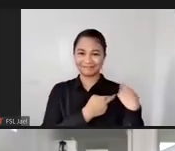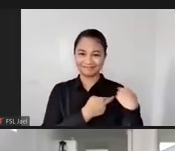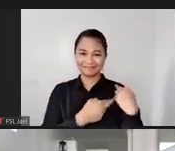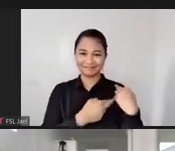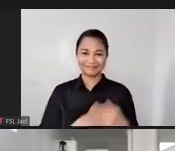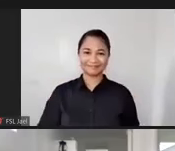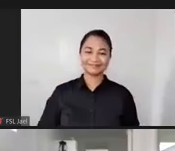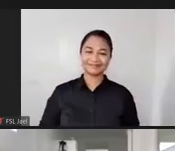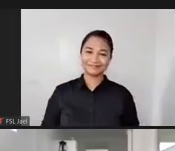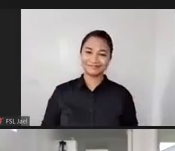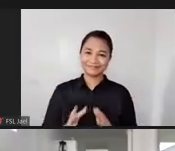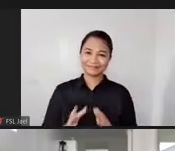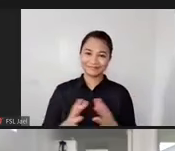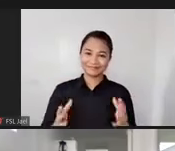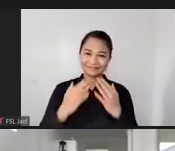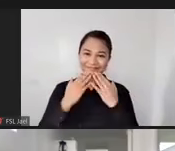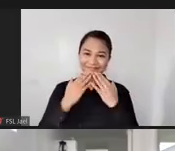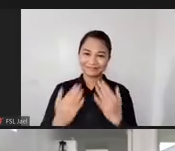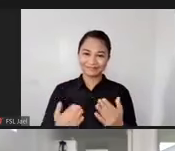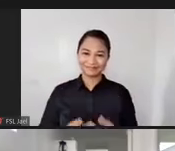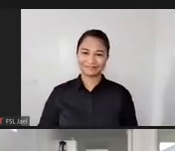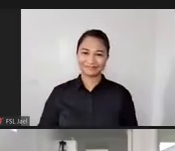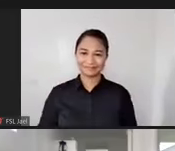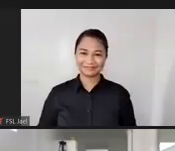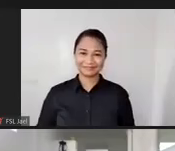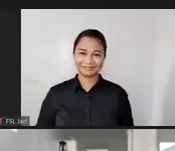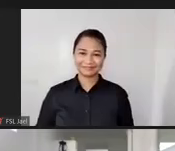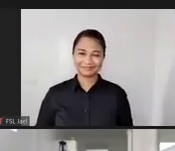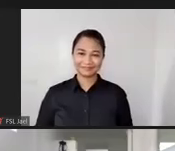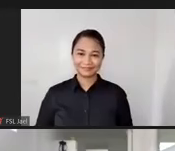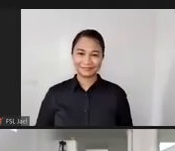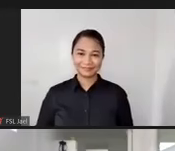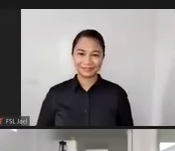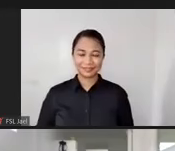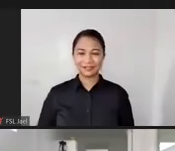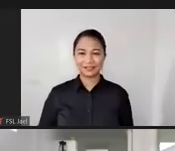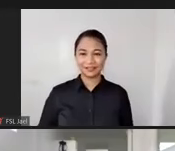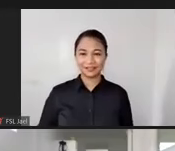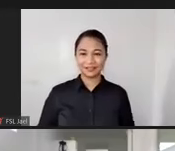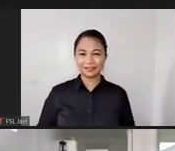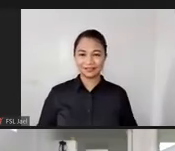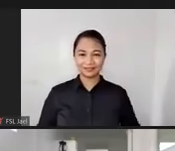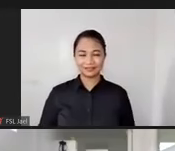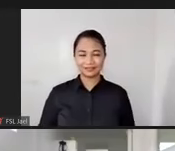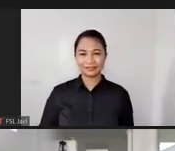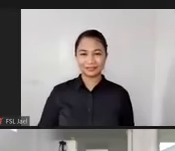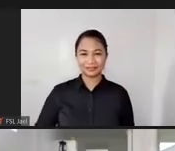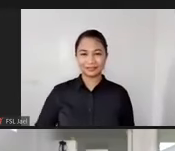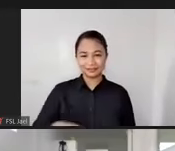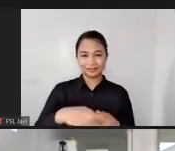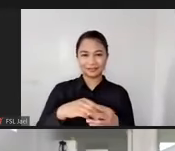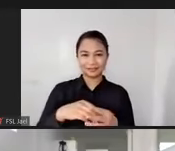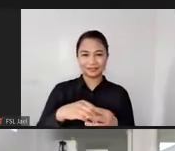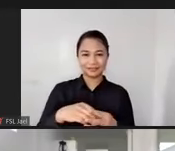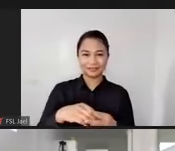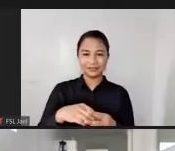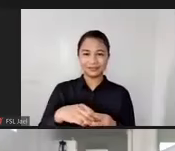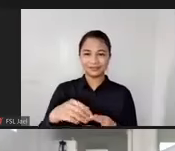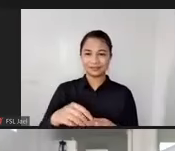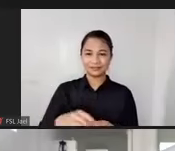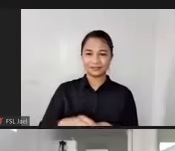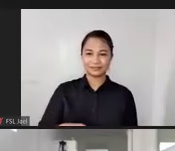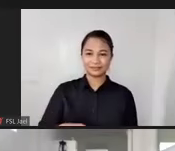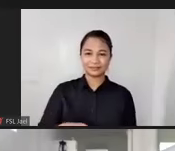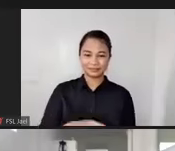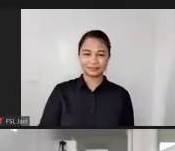know, of this Mala Nobel Peace Prize of Business from Oslo. Ms. Georgie, alam mo, I can really relate to